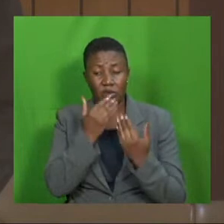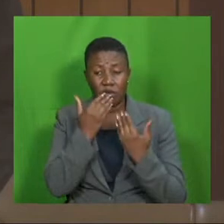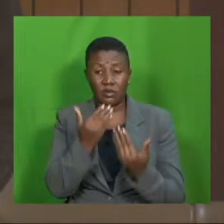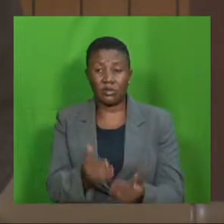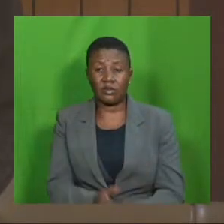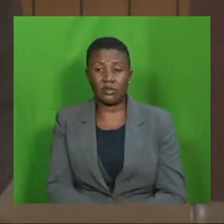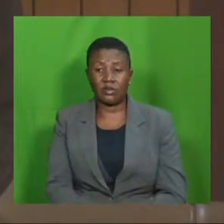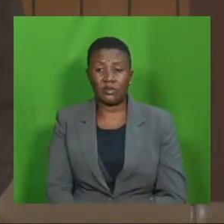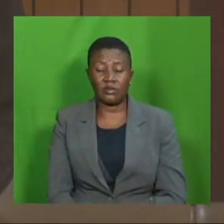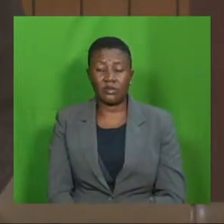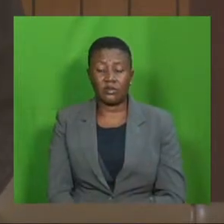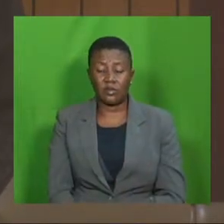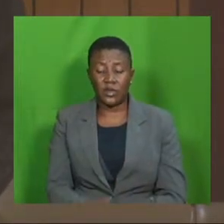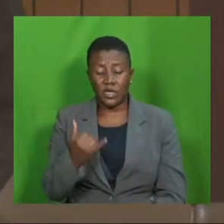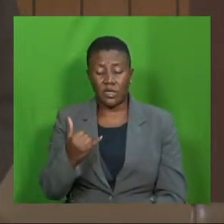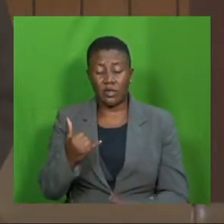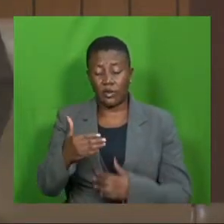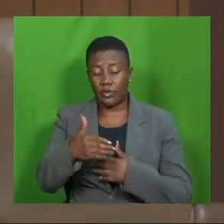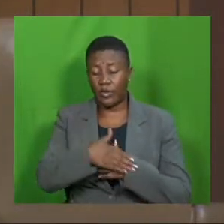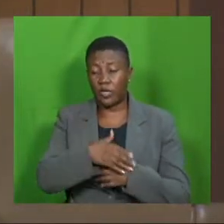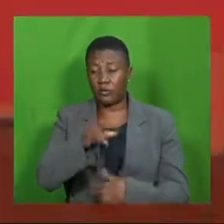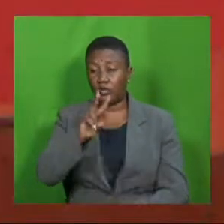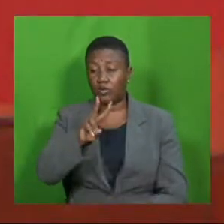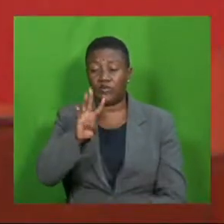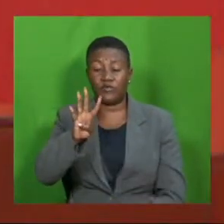Then I'll go back to 242.